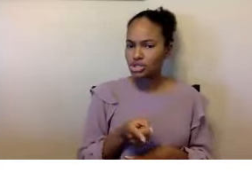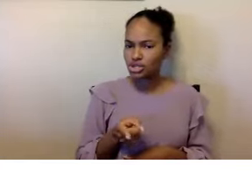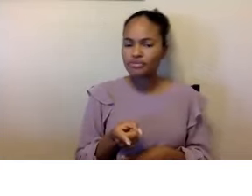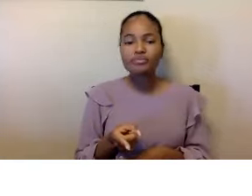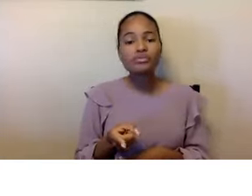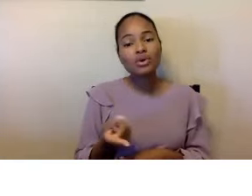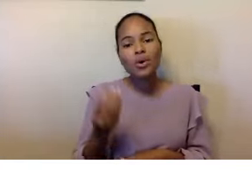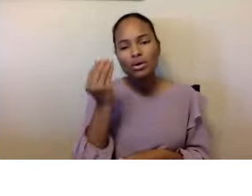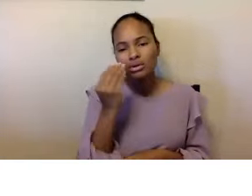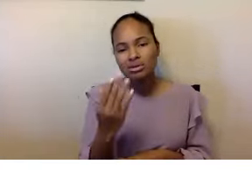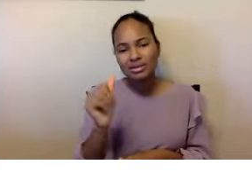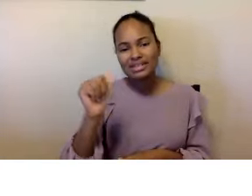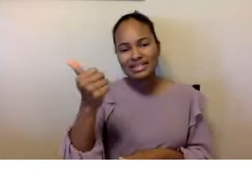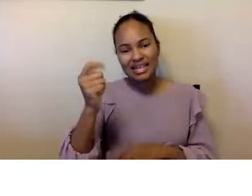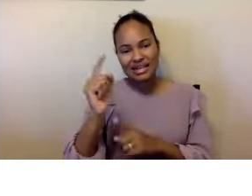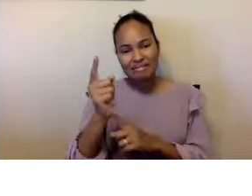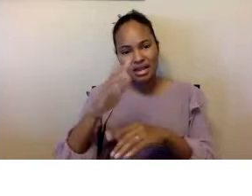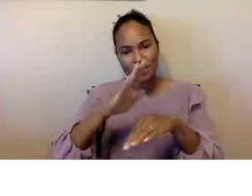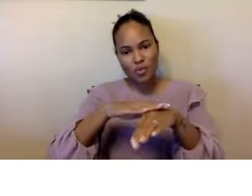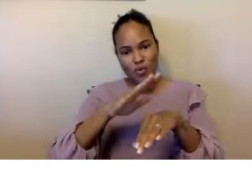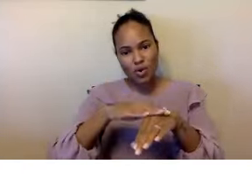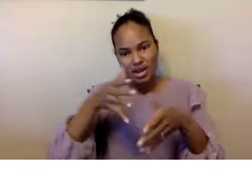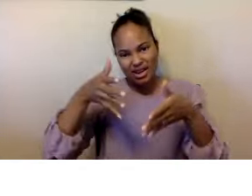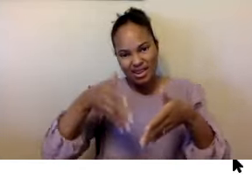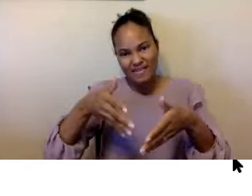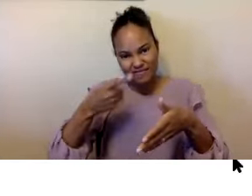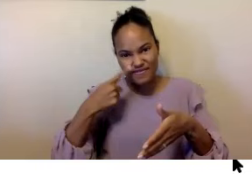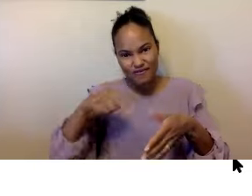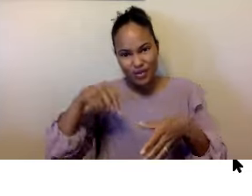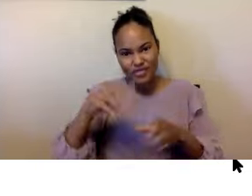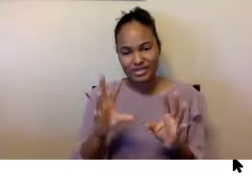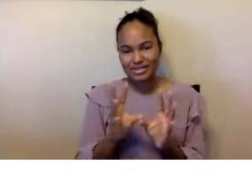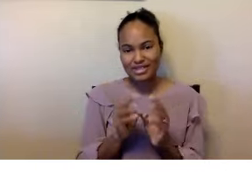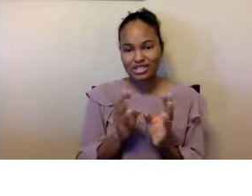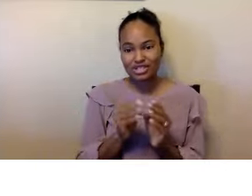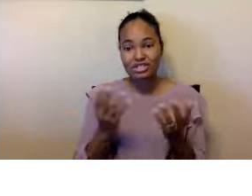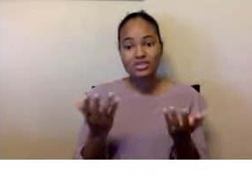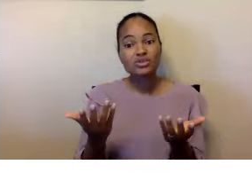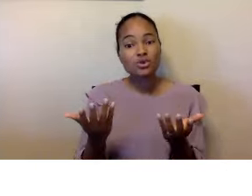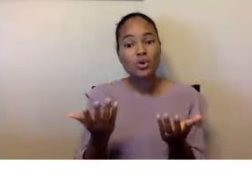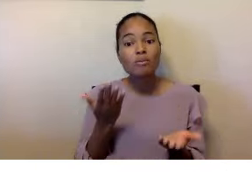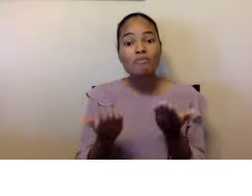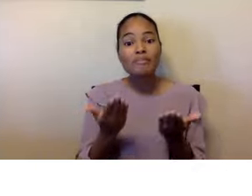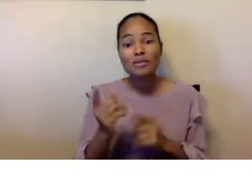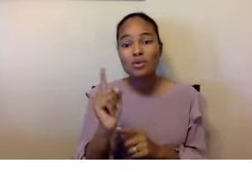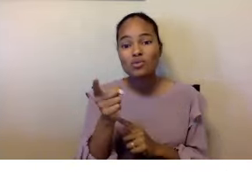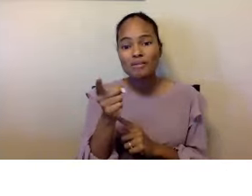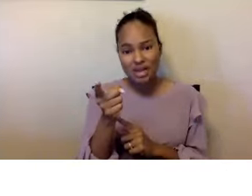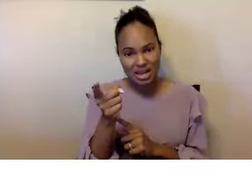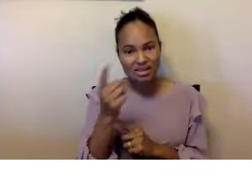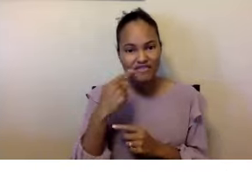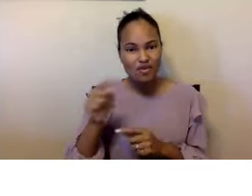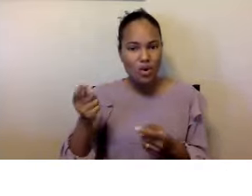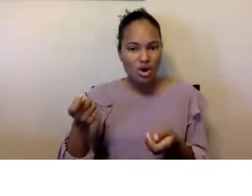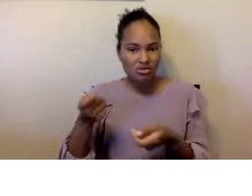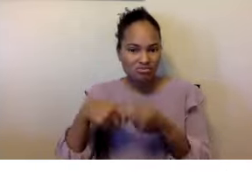10 minutes left of the session, so we can at least give at least a minute for closing, just to let you